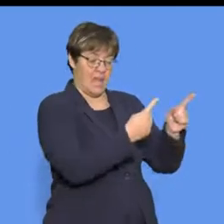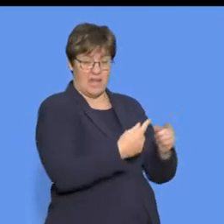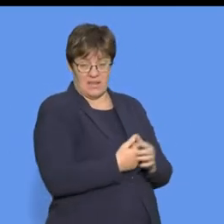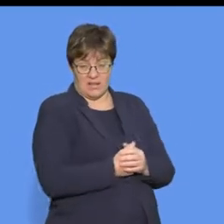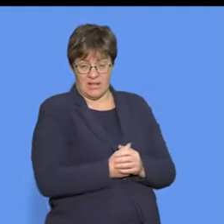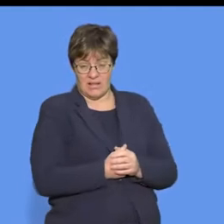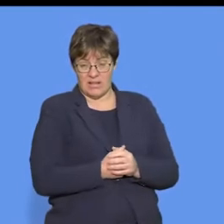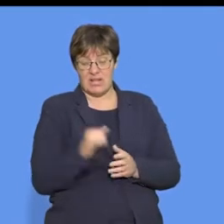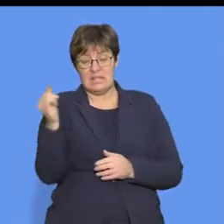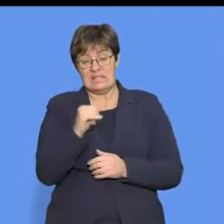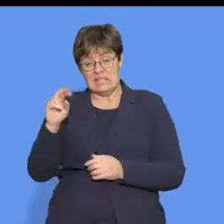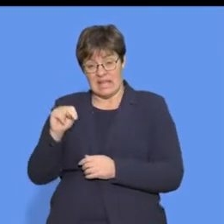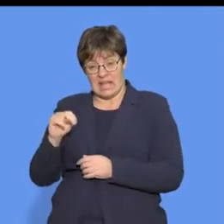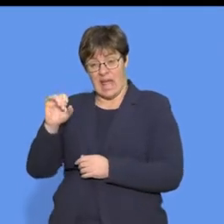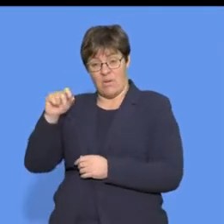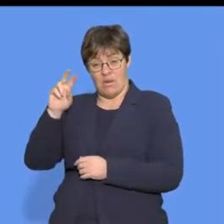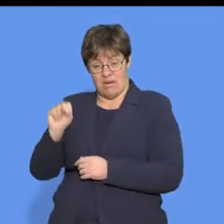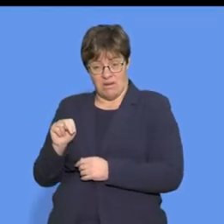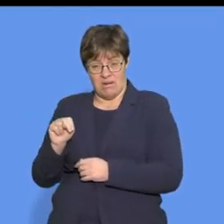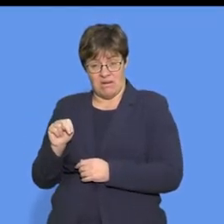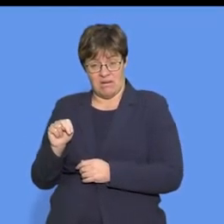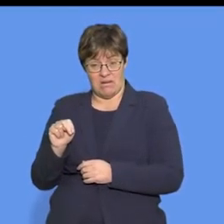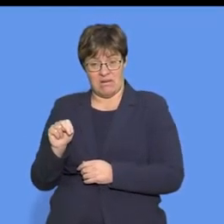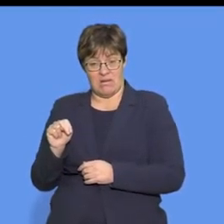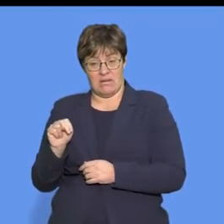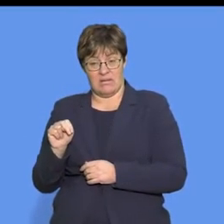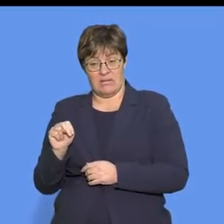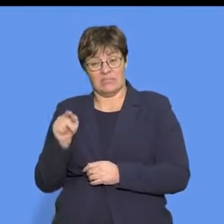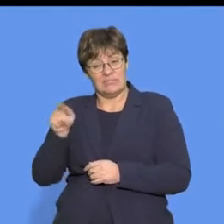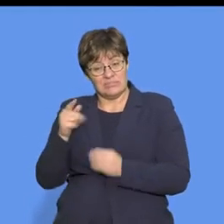back. So the zinc ions in this